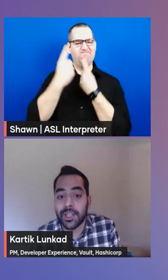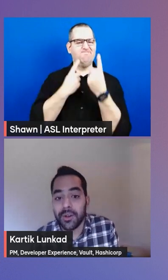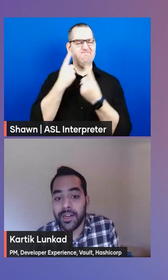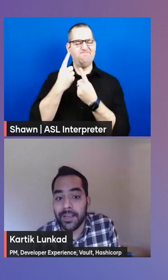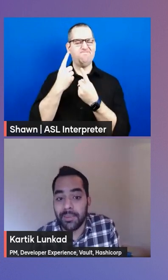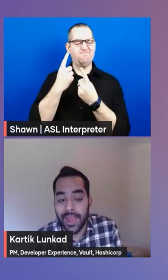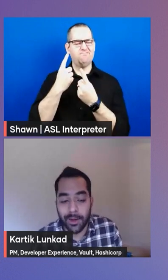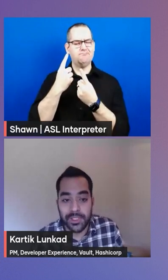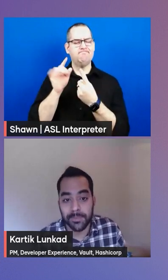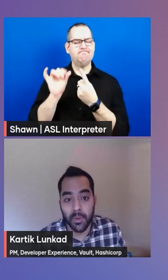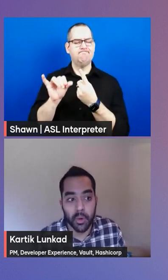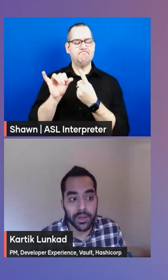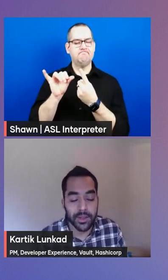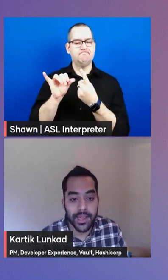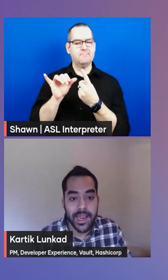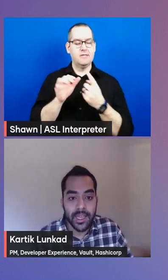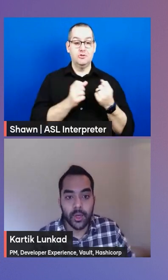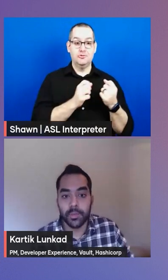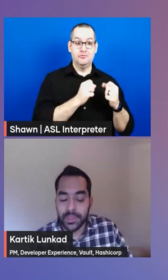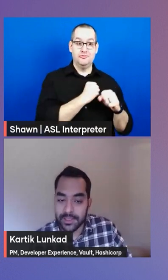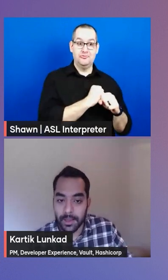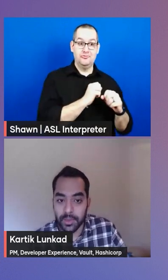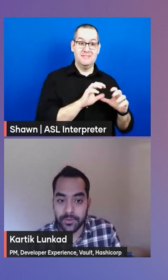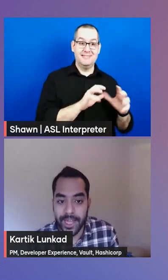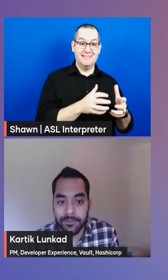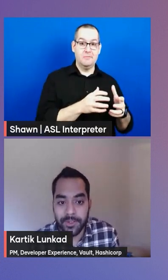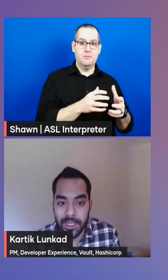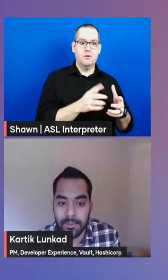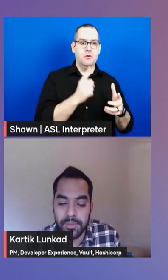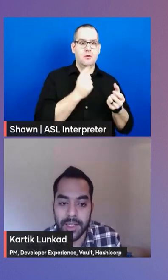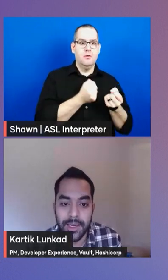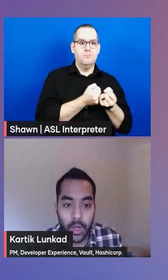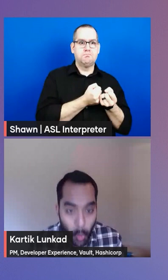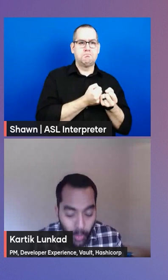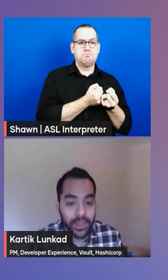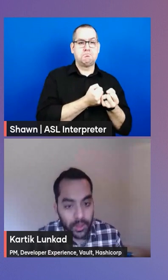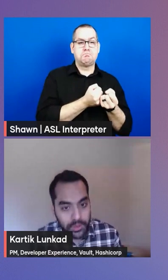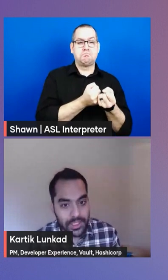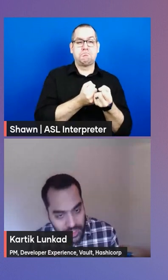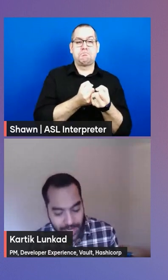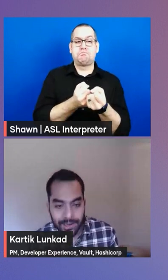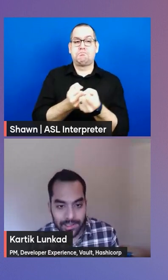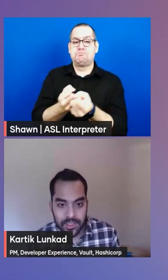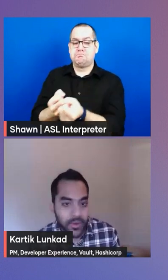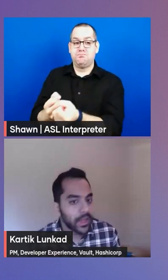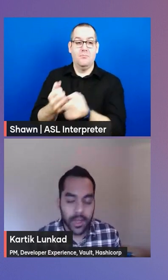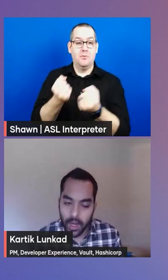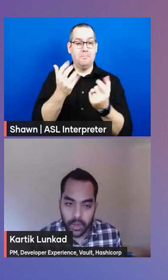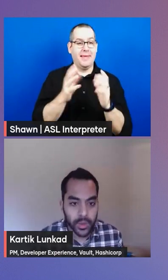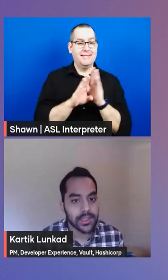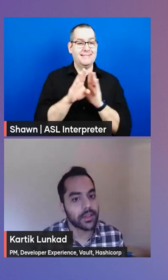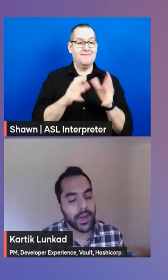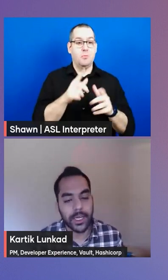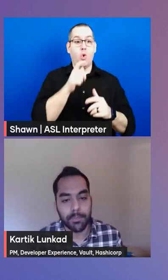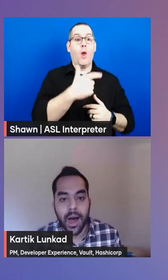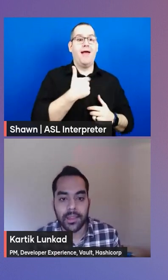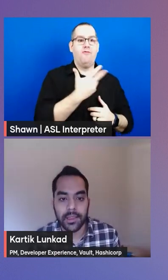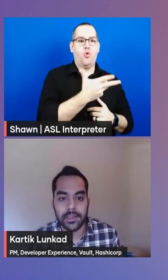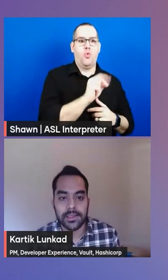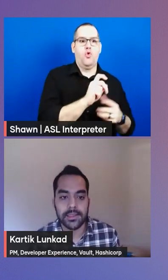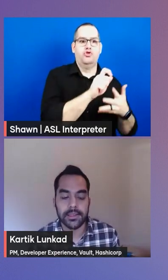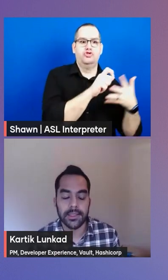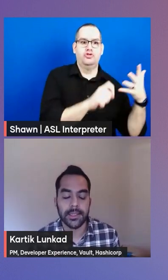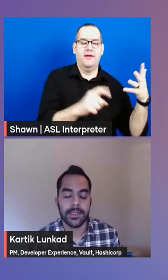for the security team, they had to support innumerous number of dev teams going through these checklists, figuring out what the right